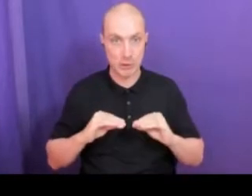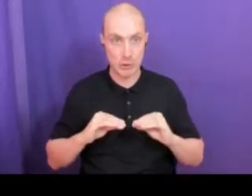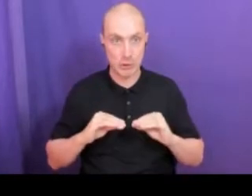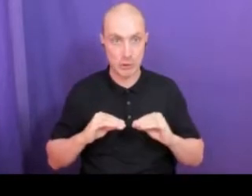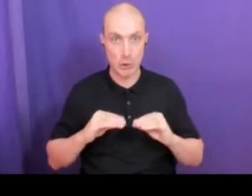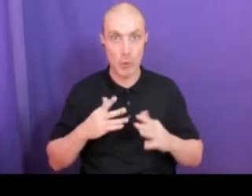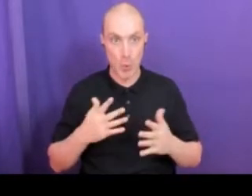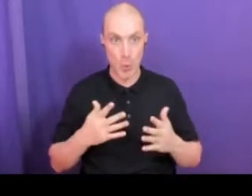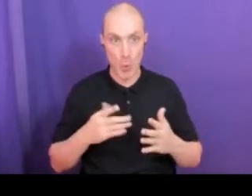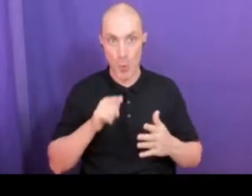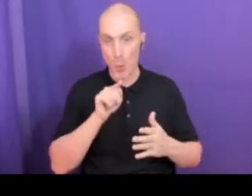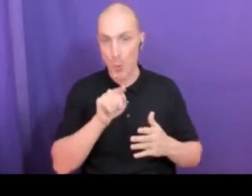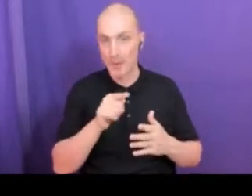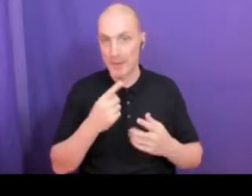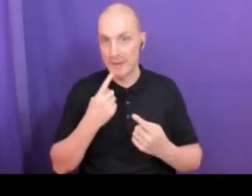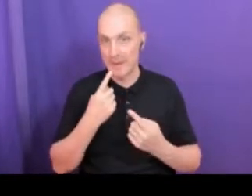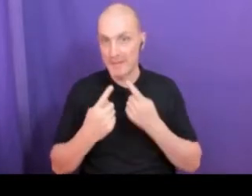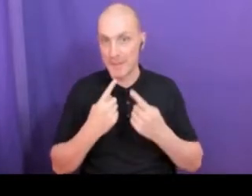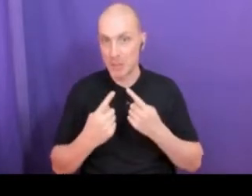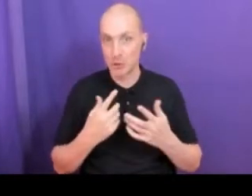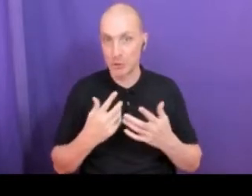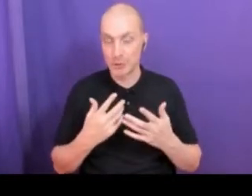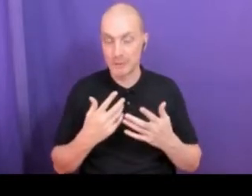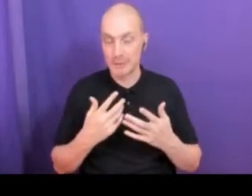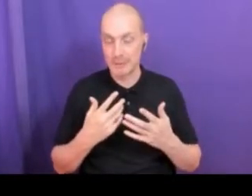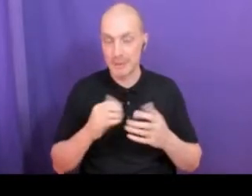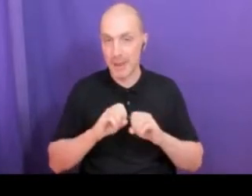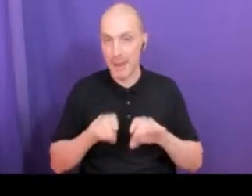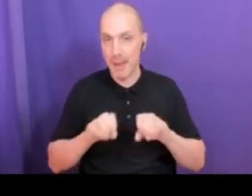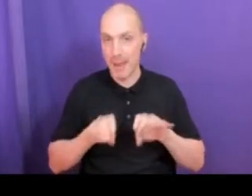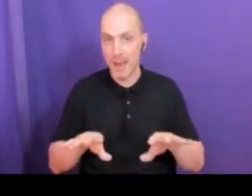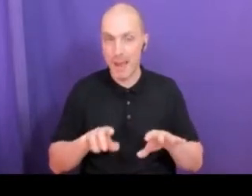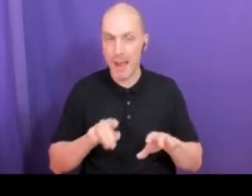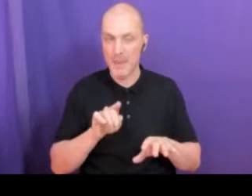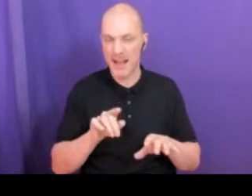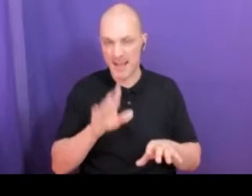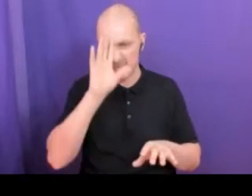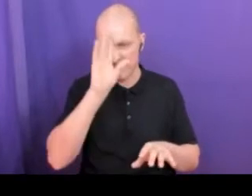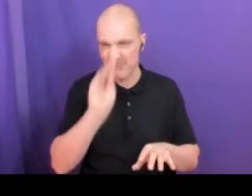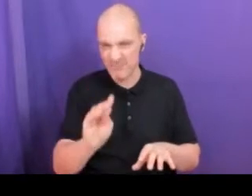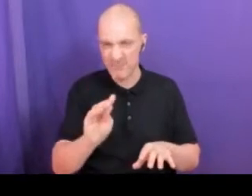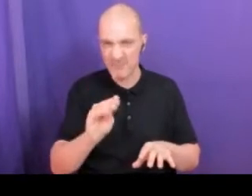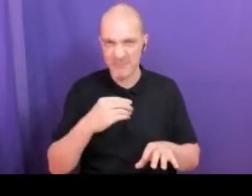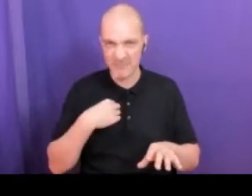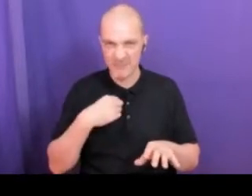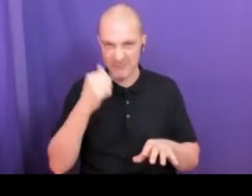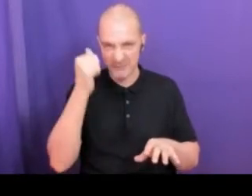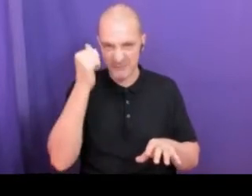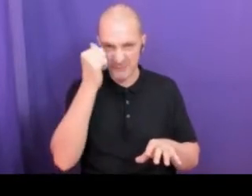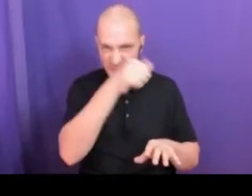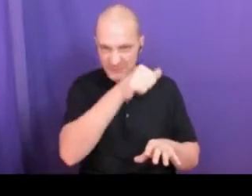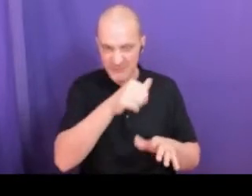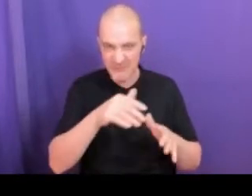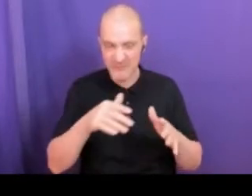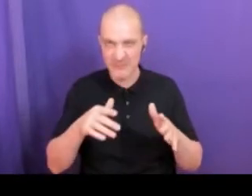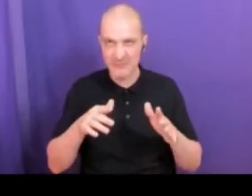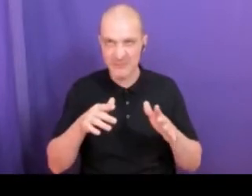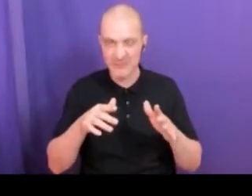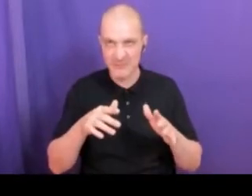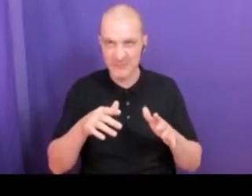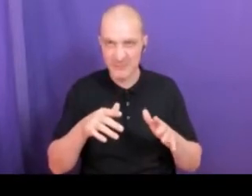Before we get into the actual response rates, this is kind of a bit of a nerdy aside. You have to clean the data, right? So you have to